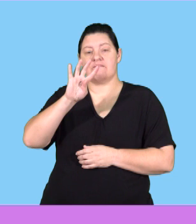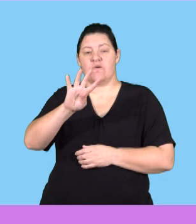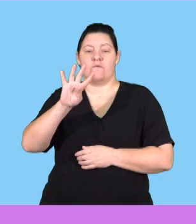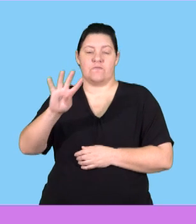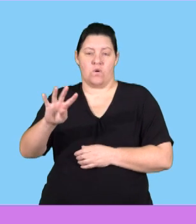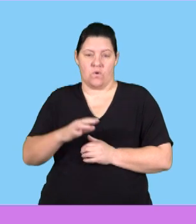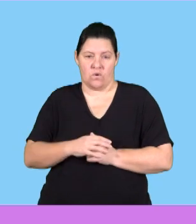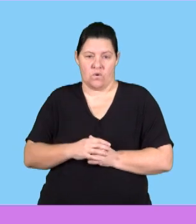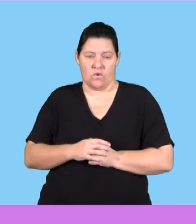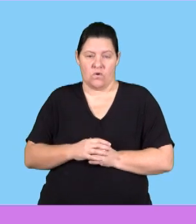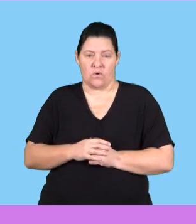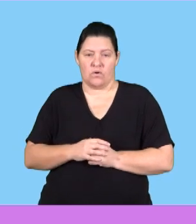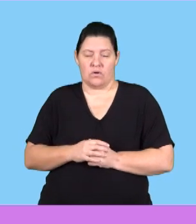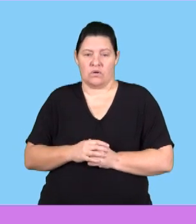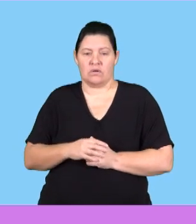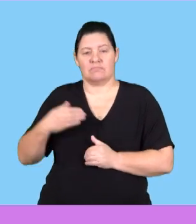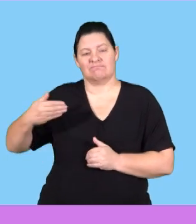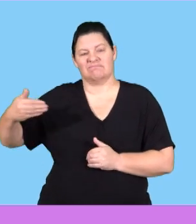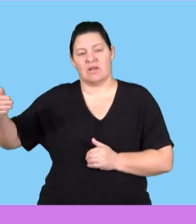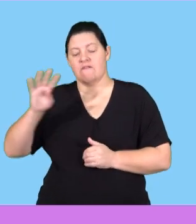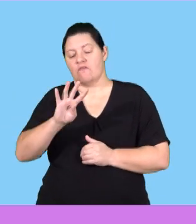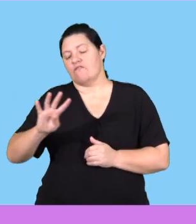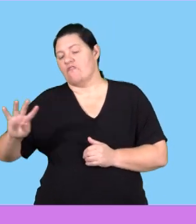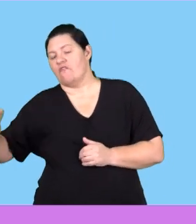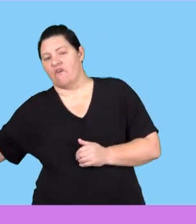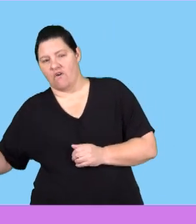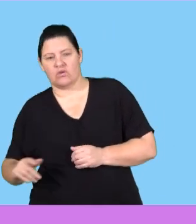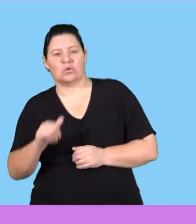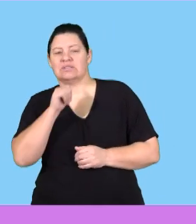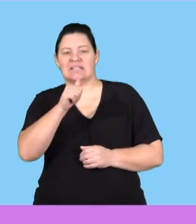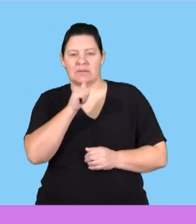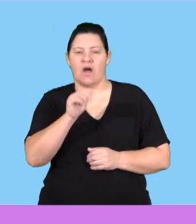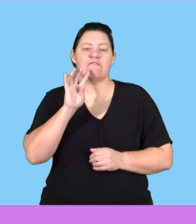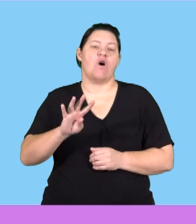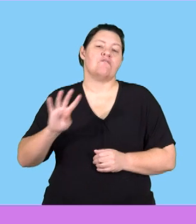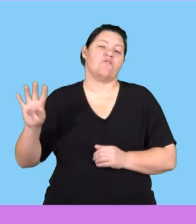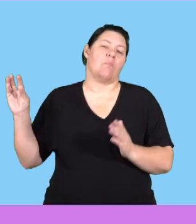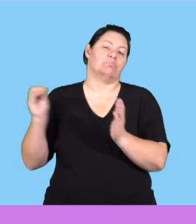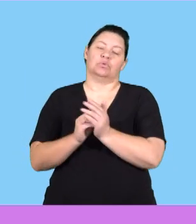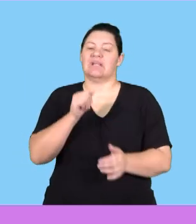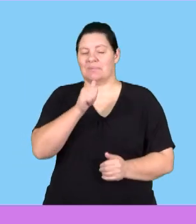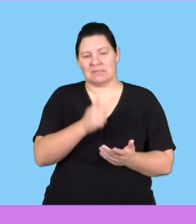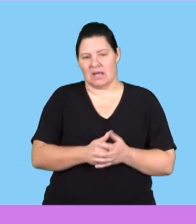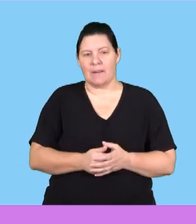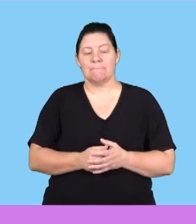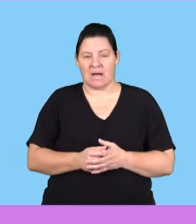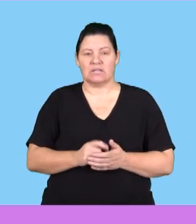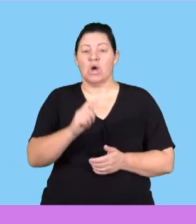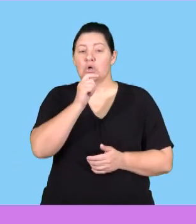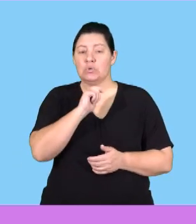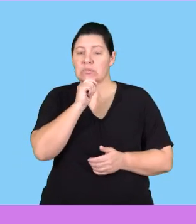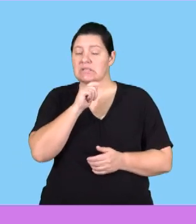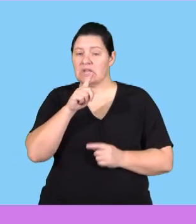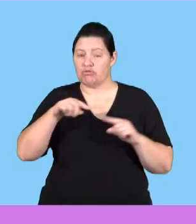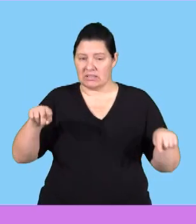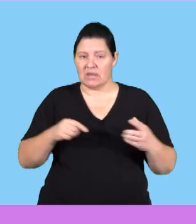14.44. Actually, it is 44 recurring. So it doesn't matter how many fours you are writing, but the consumption rate will